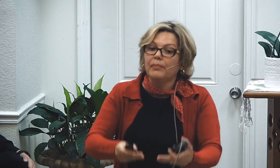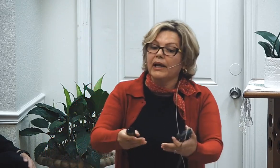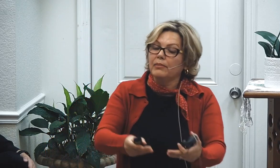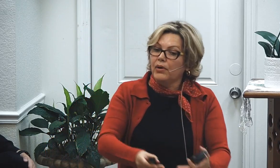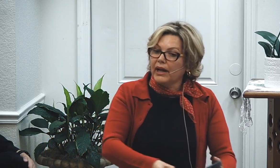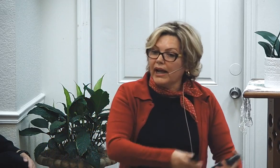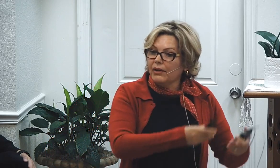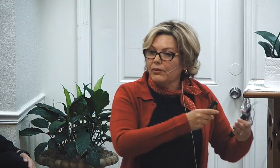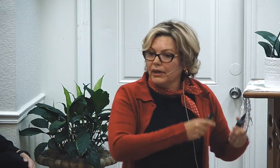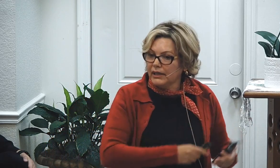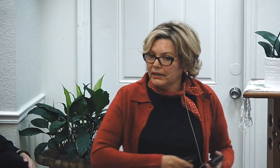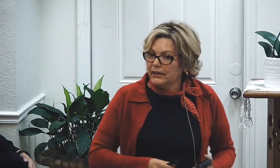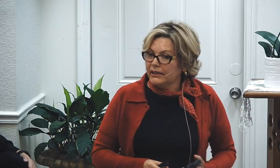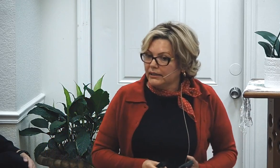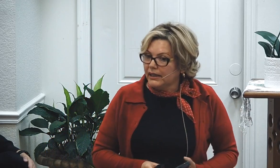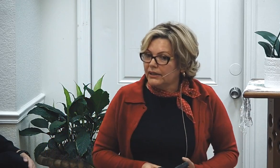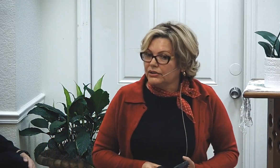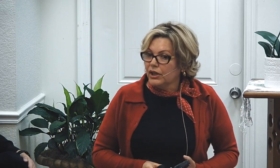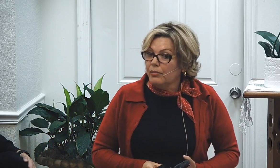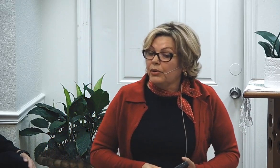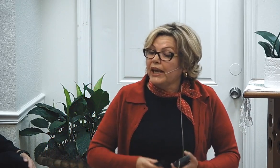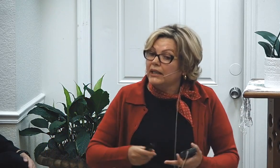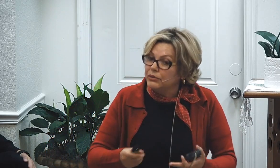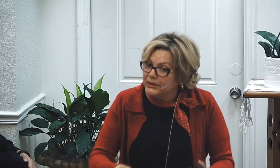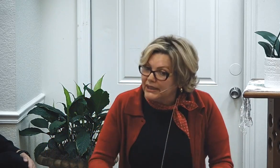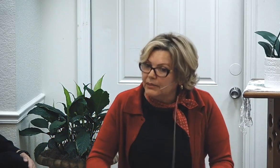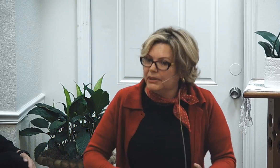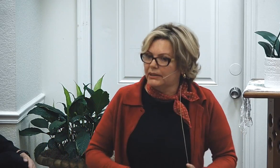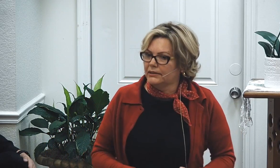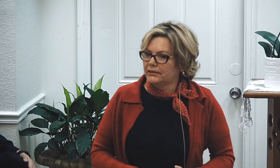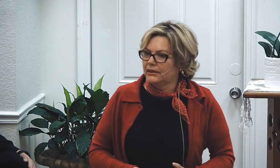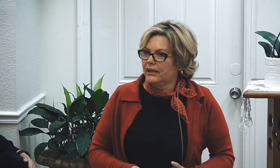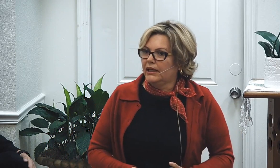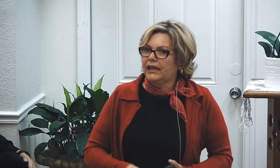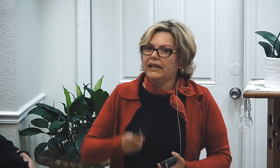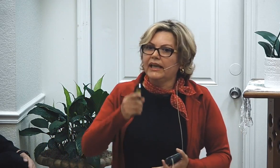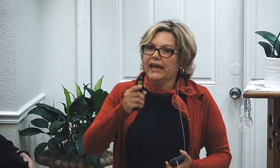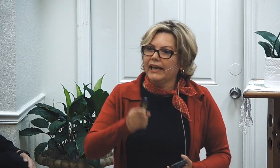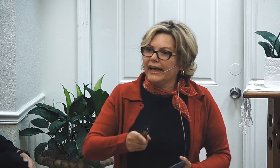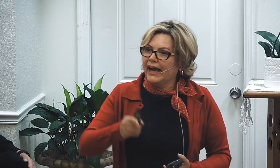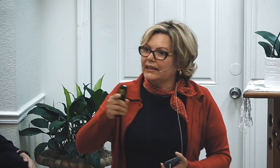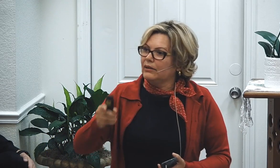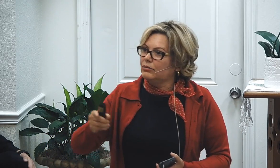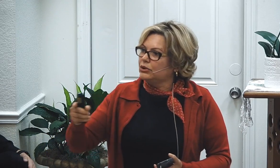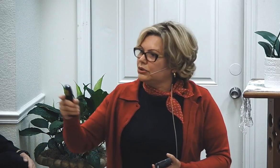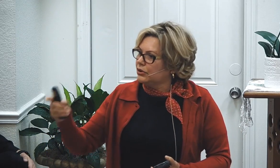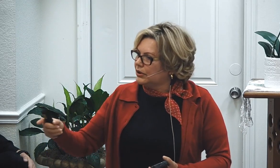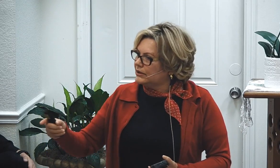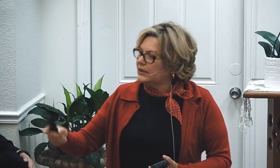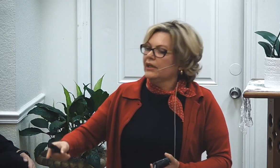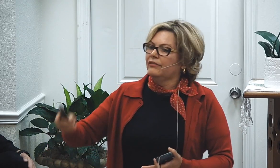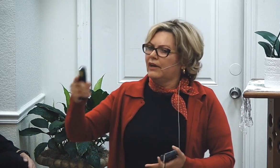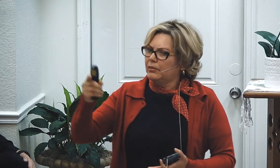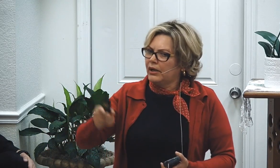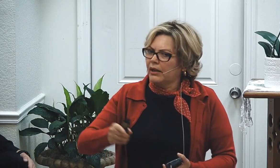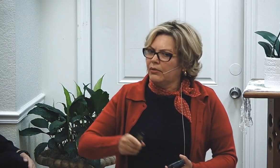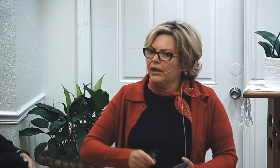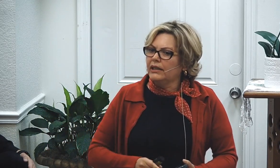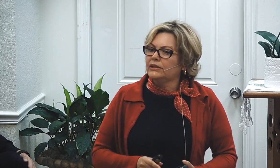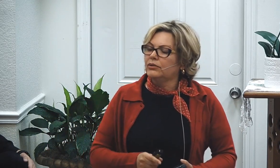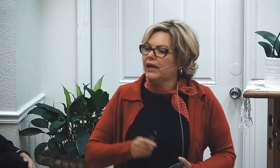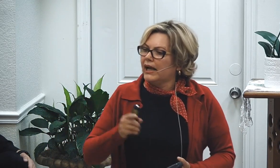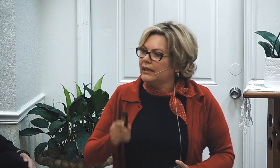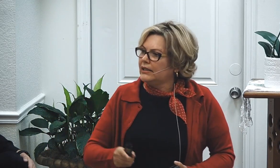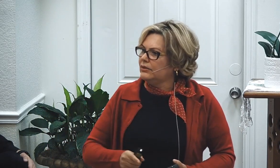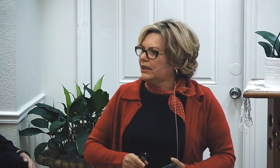us to get ready to be with him in eternity, because he loves us. As he wants each